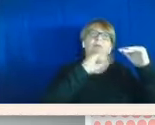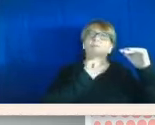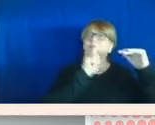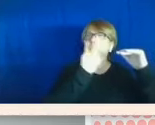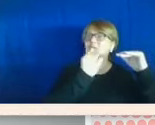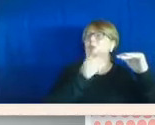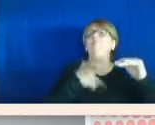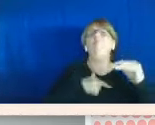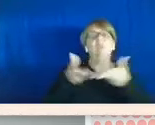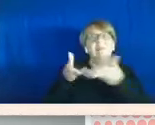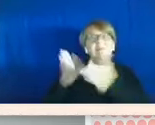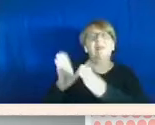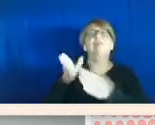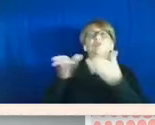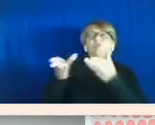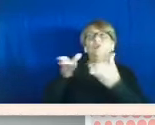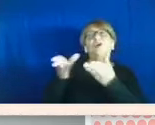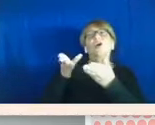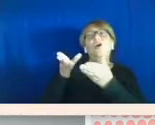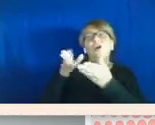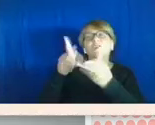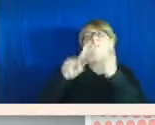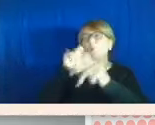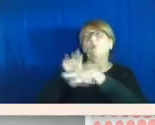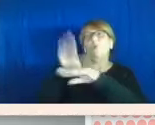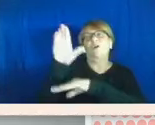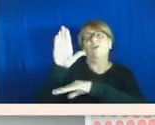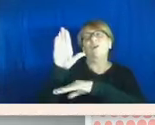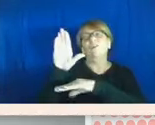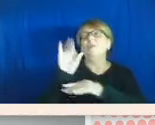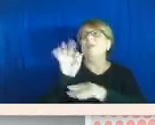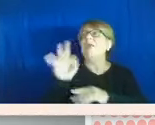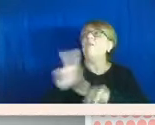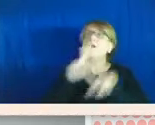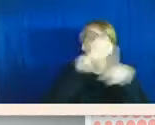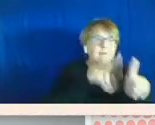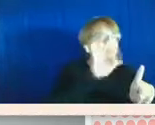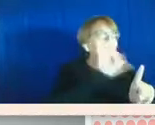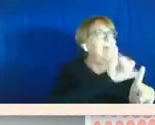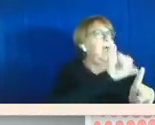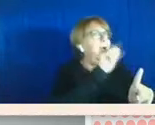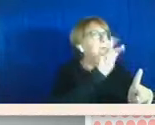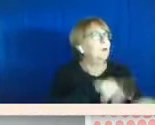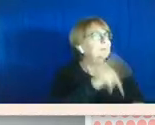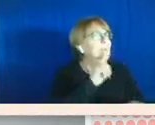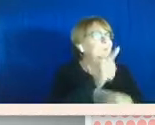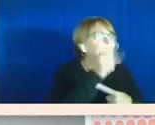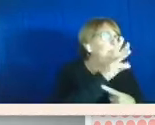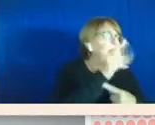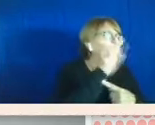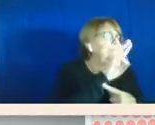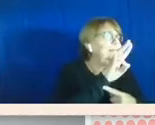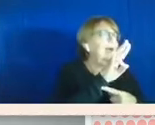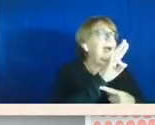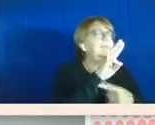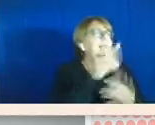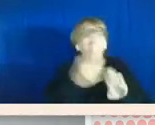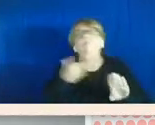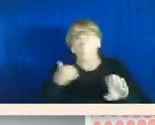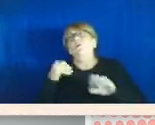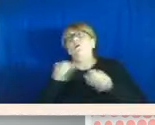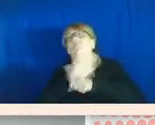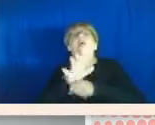people who are older. And of course, if they go out and they find out the person is 26 or 27, even before COVID, they weren't going to say, oh,